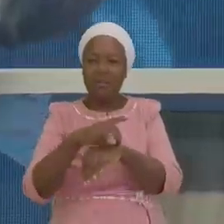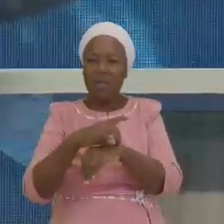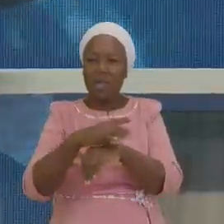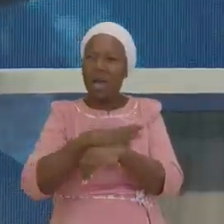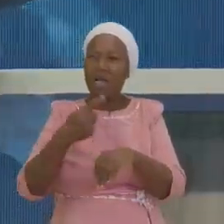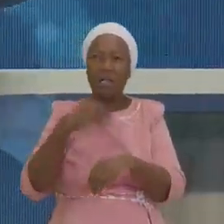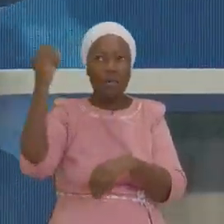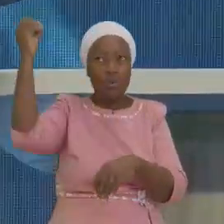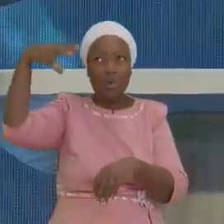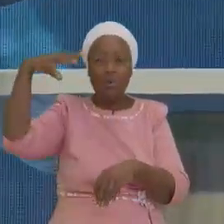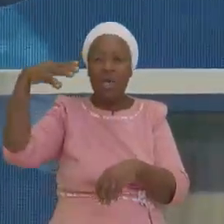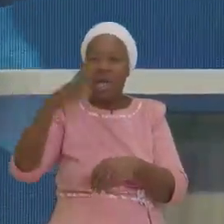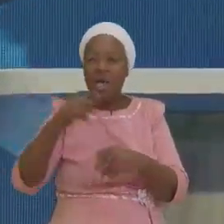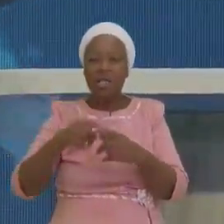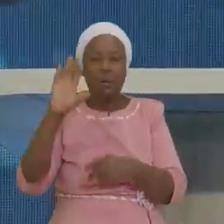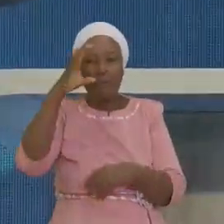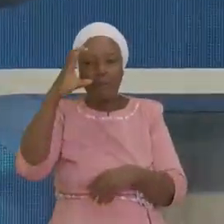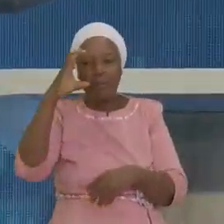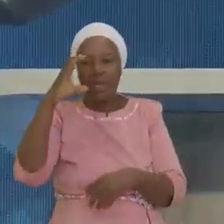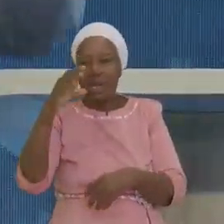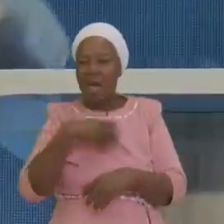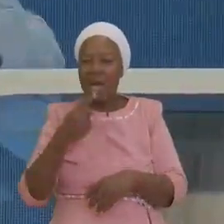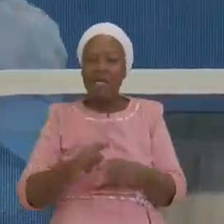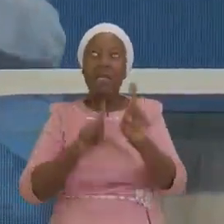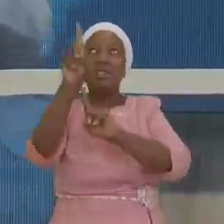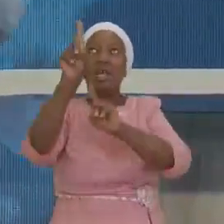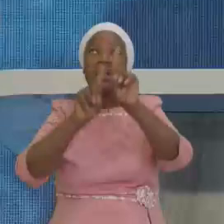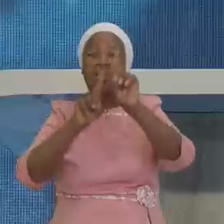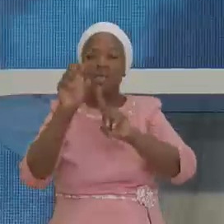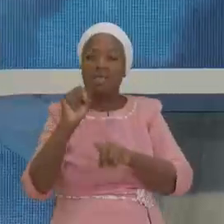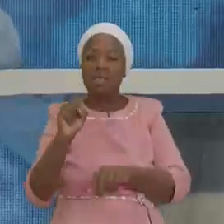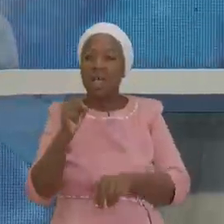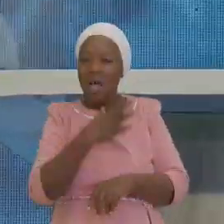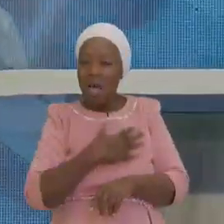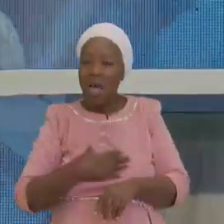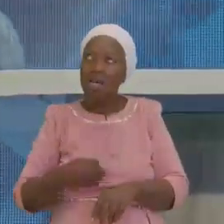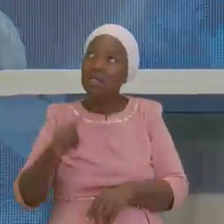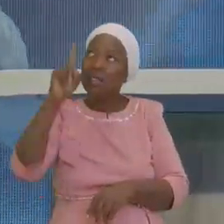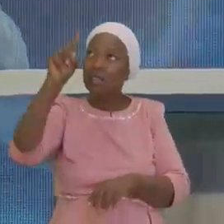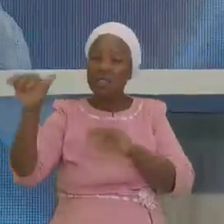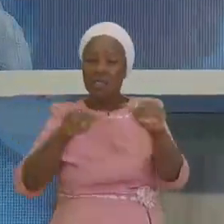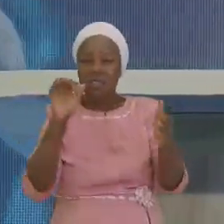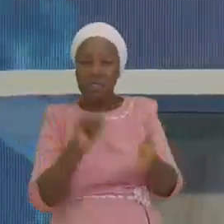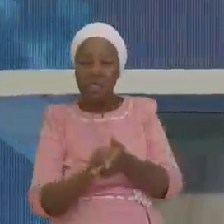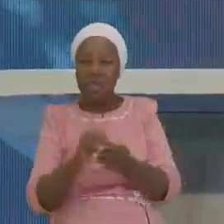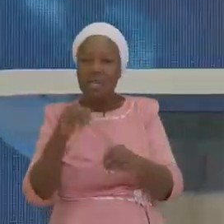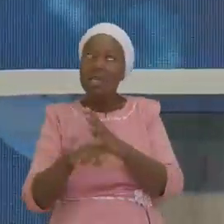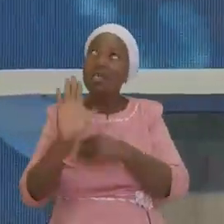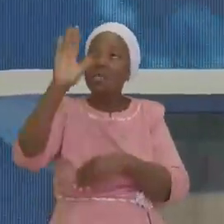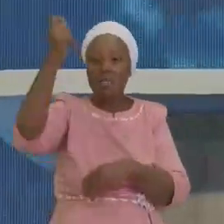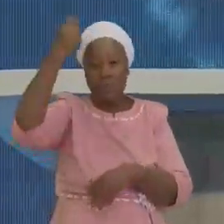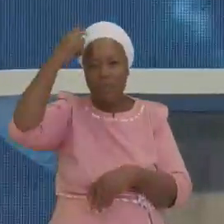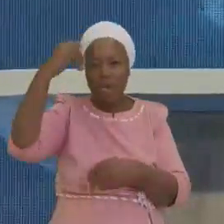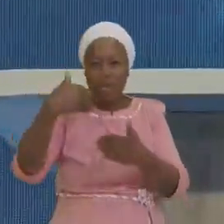sun and the moon and the stars, and he did that in his mind before